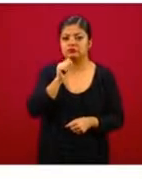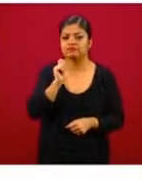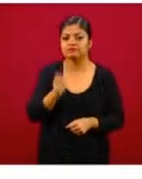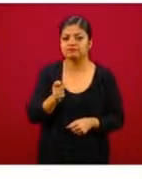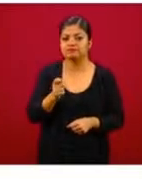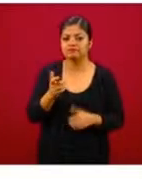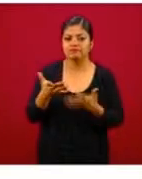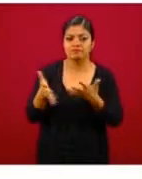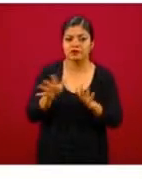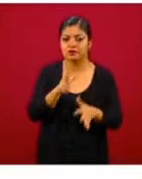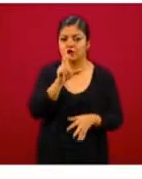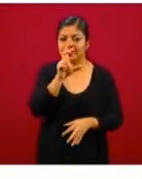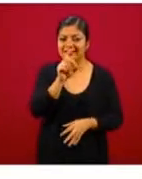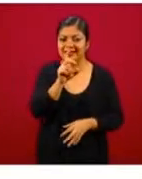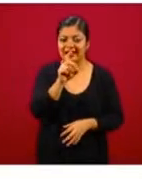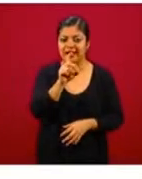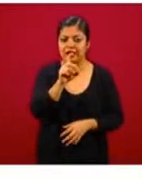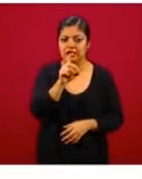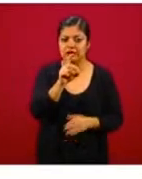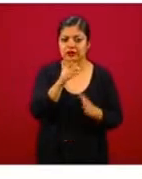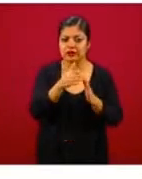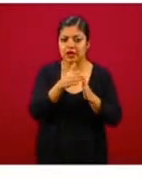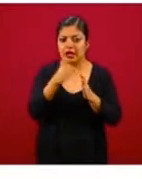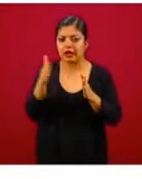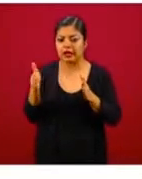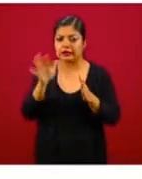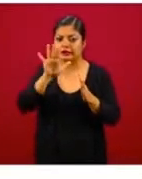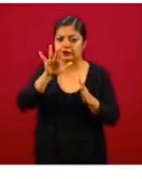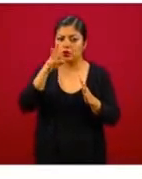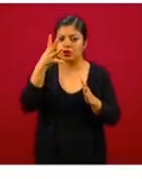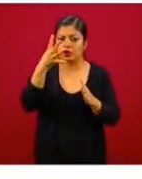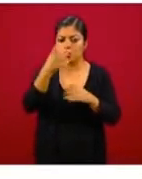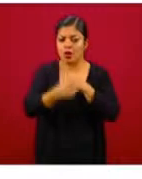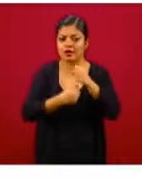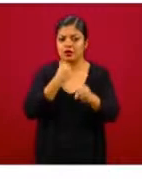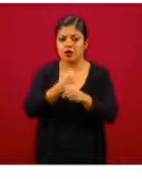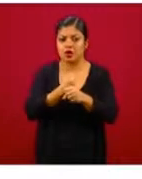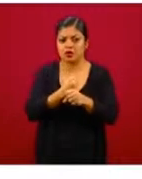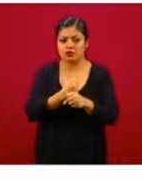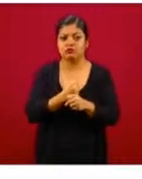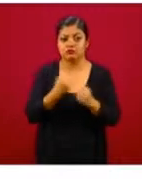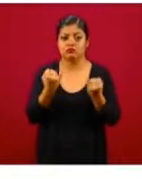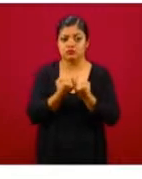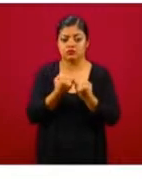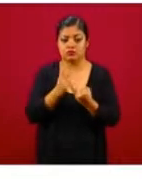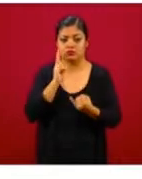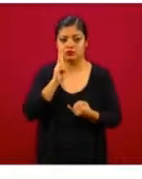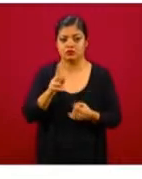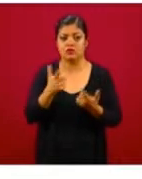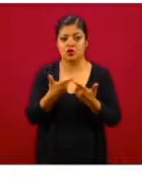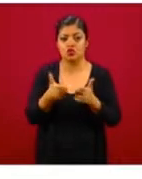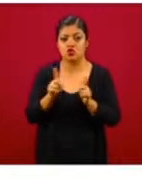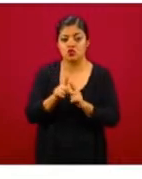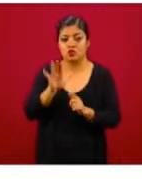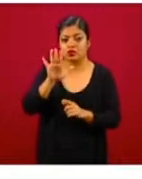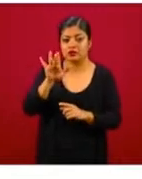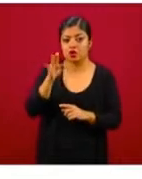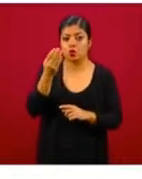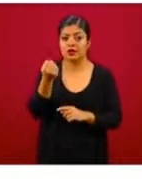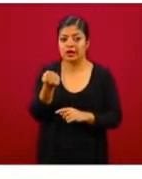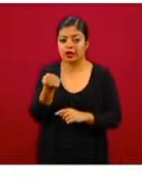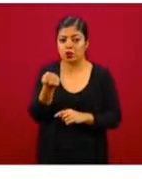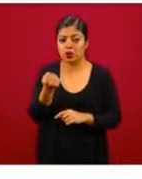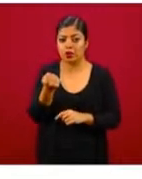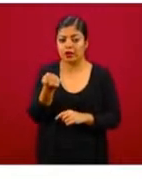from COVID. And we can see the bulk of that is between 30 and 50 years